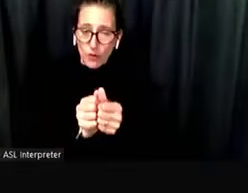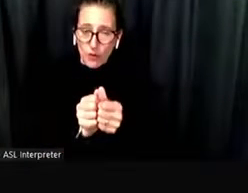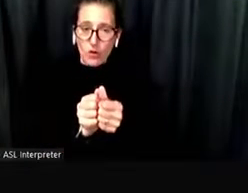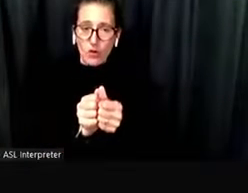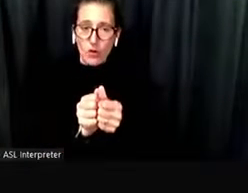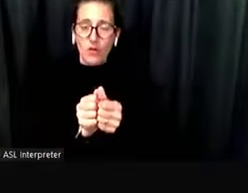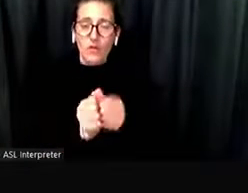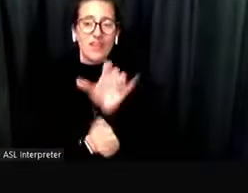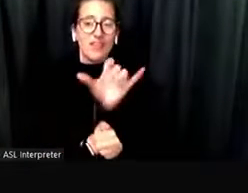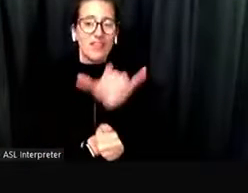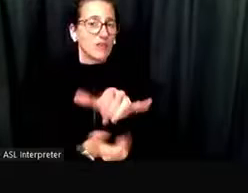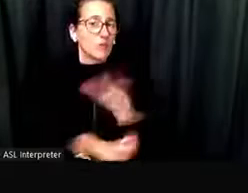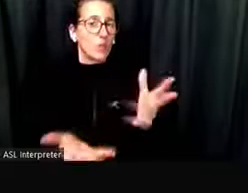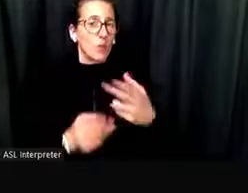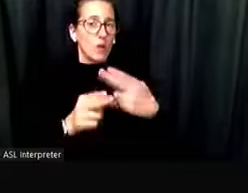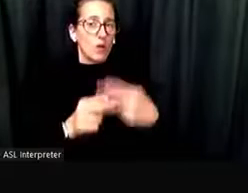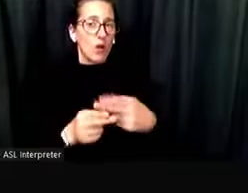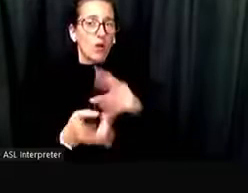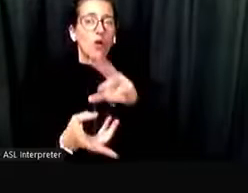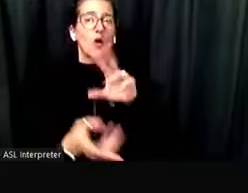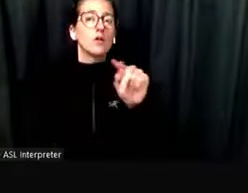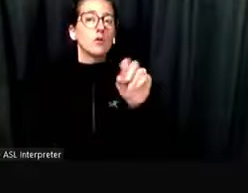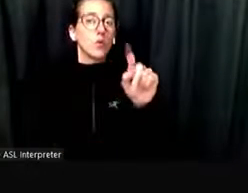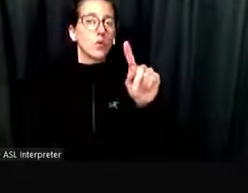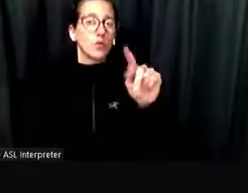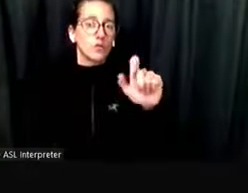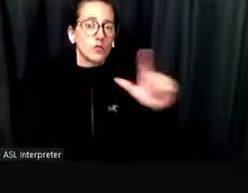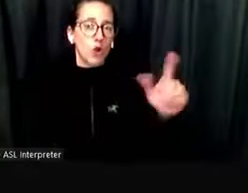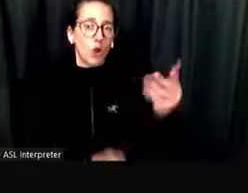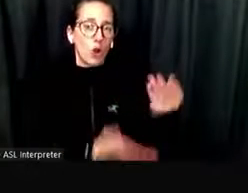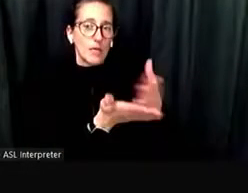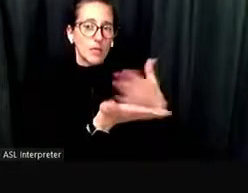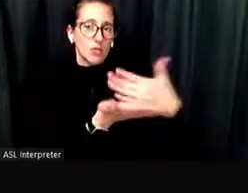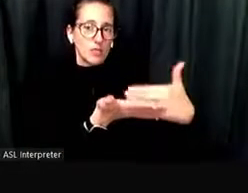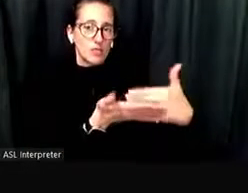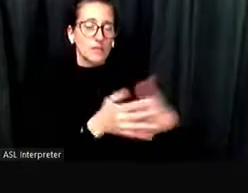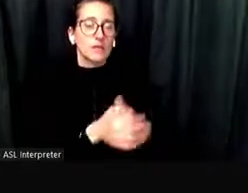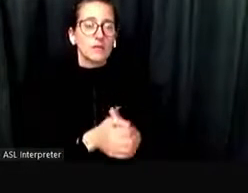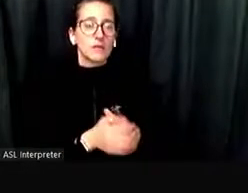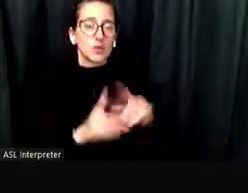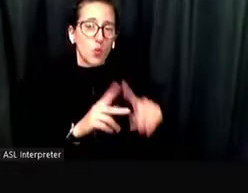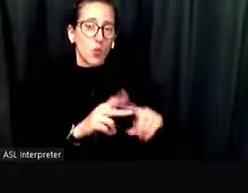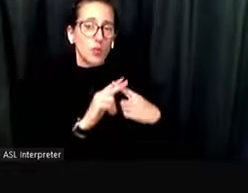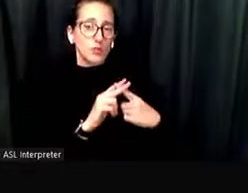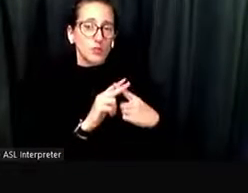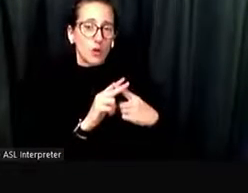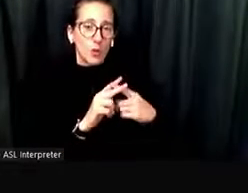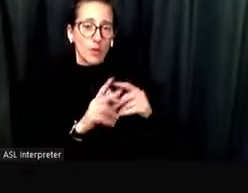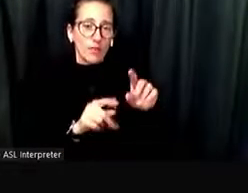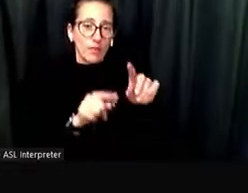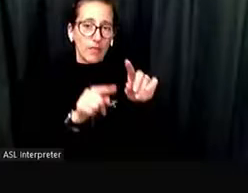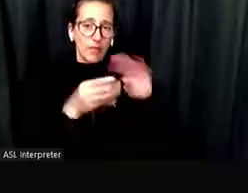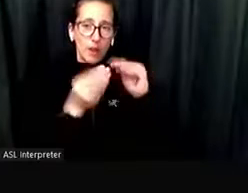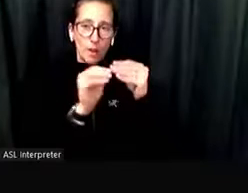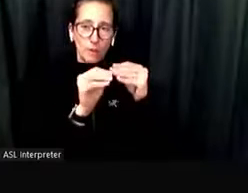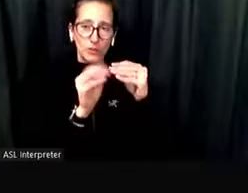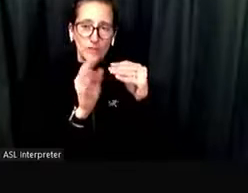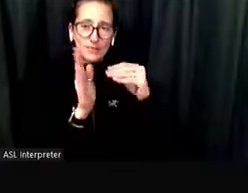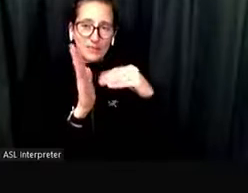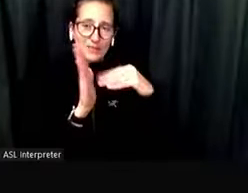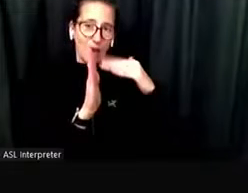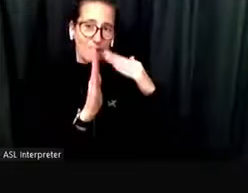we call total budget. So you can see, let's start with the numbers at the top. You can see